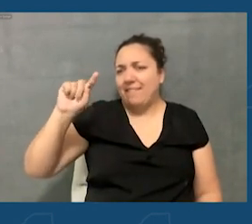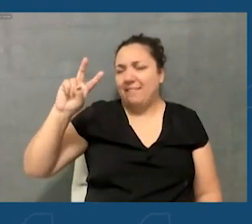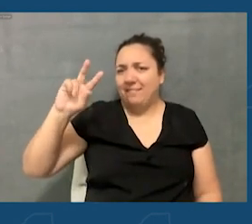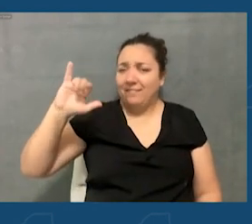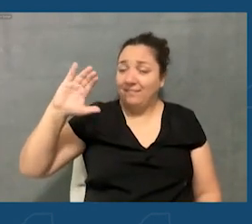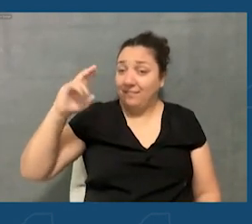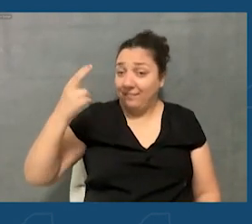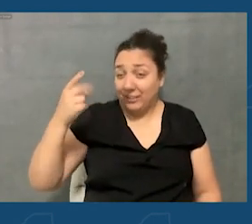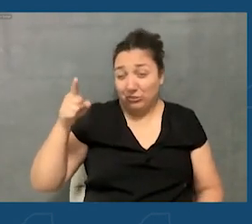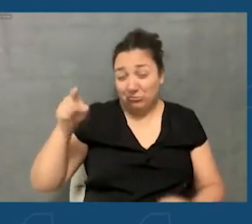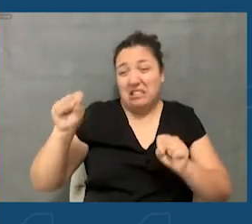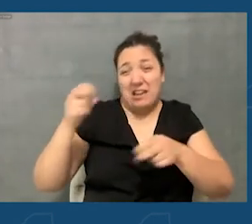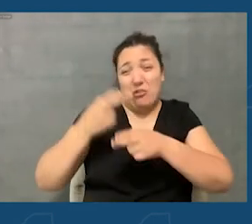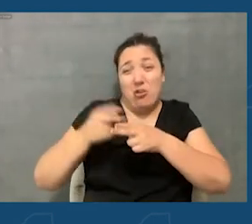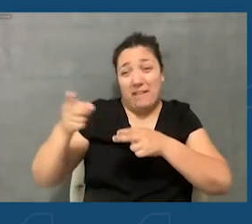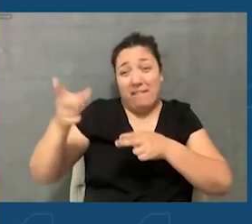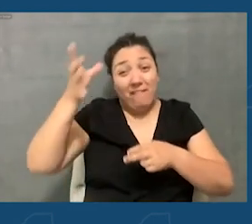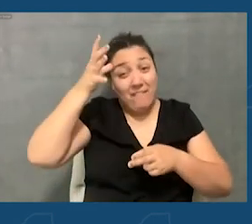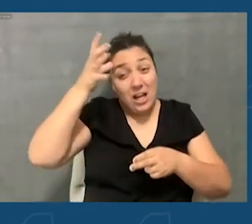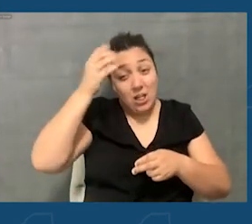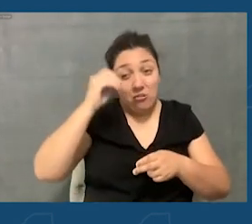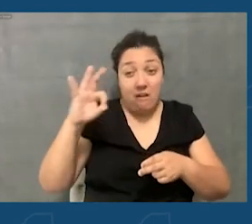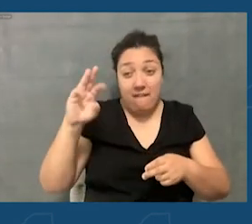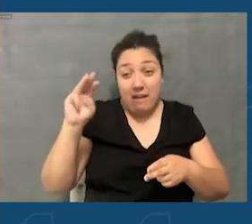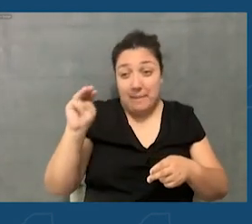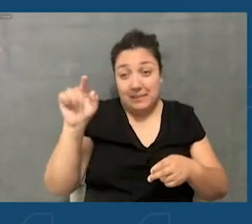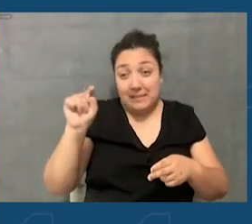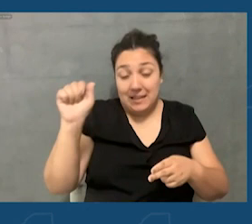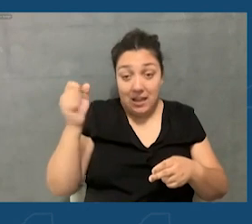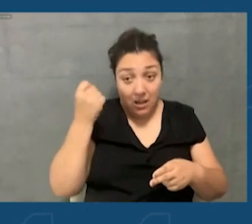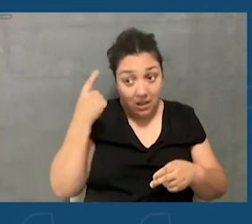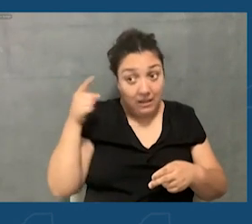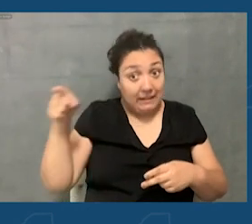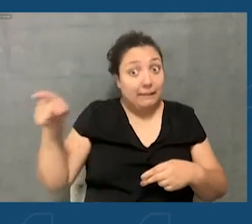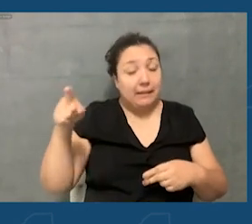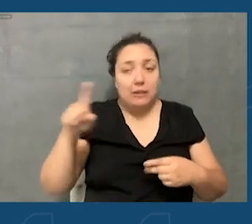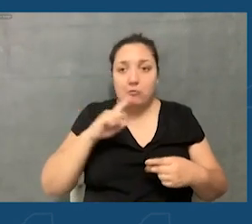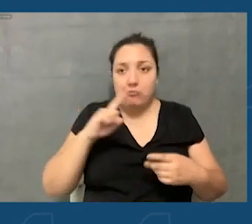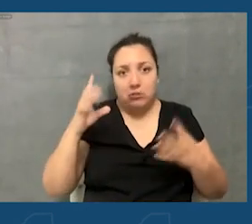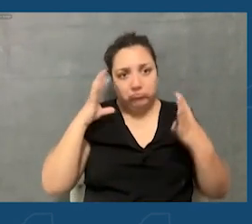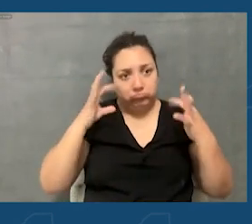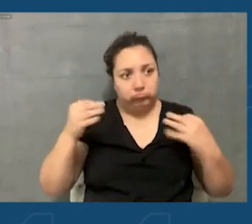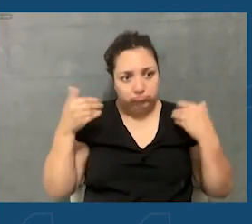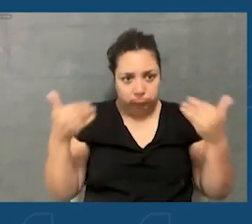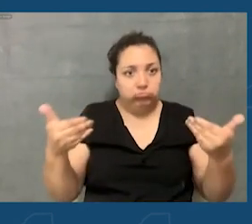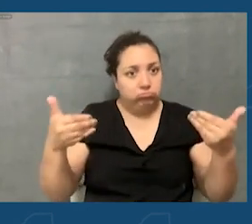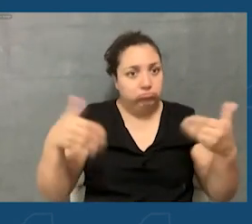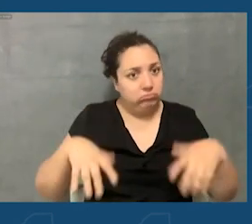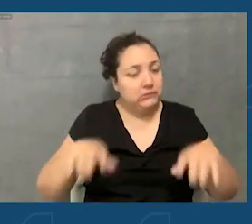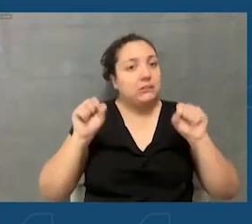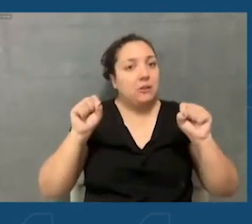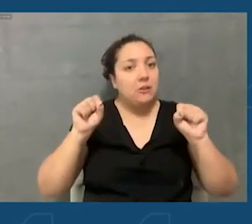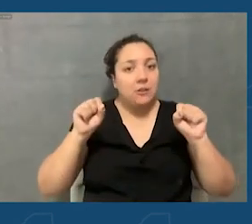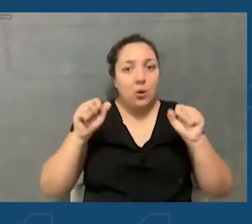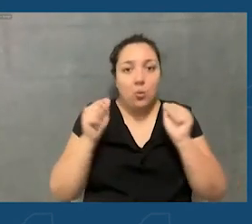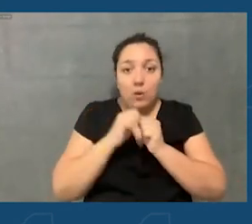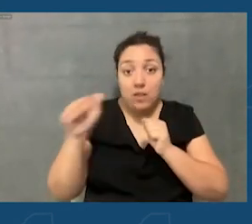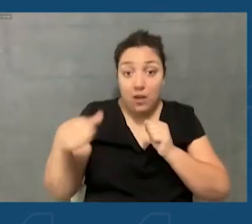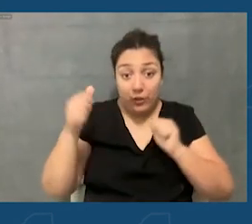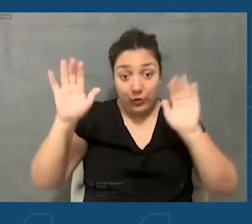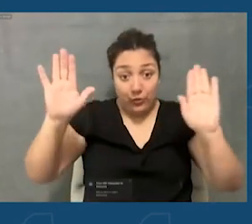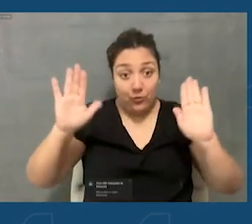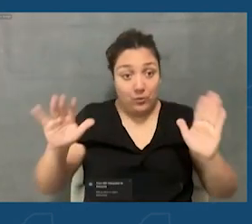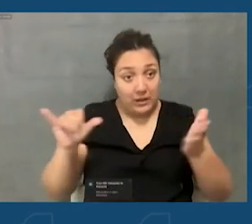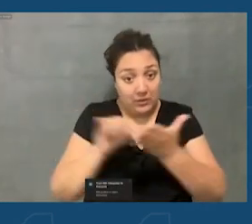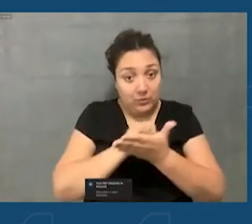ever been, Ravich stepped up with the leadership of some other great New Yorkers and convinced us